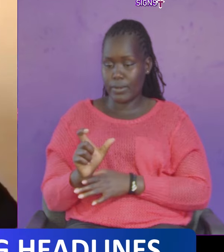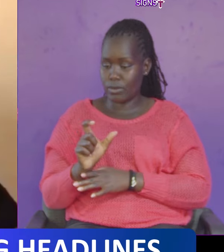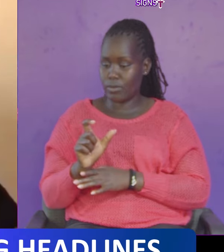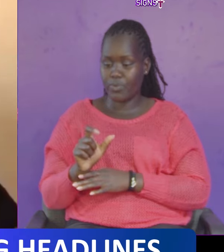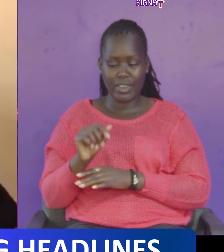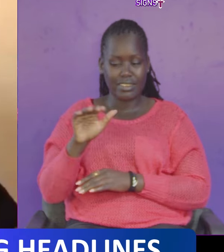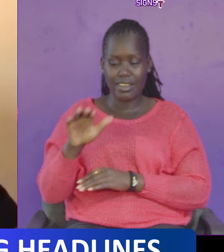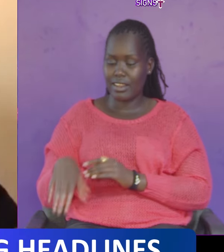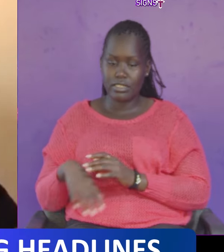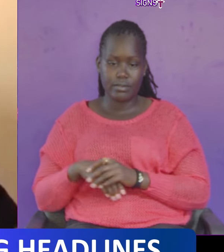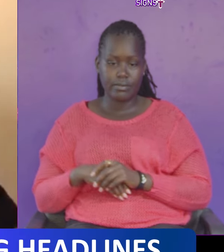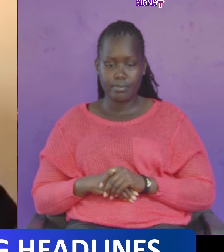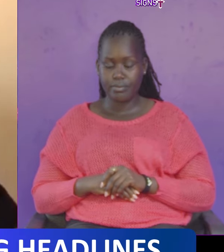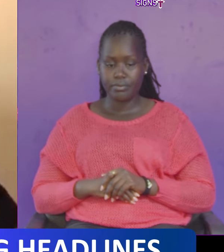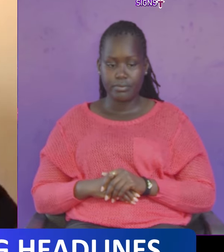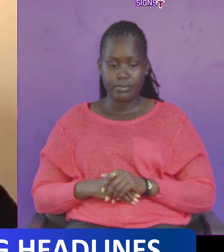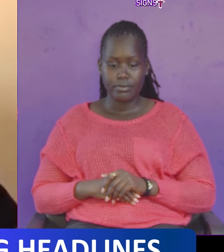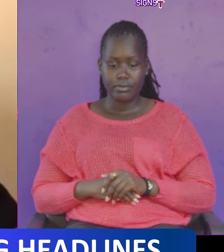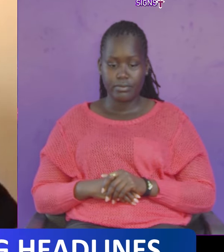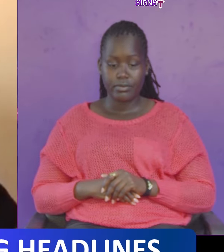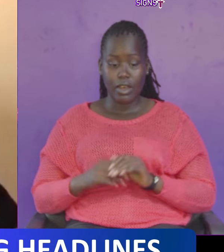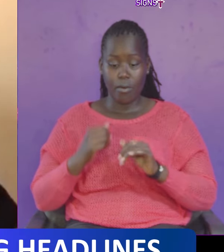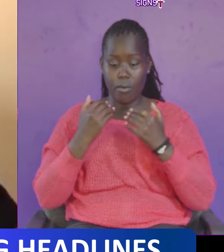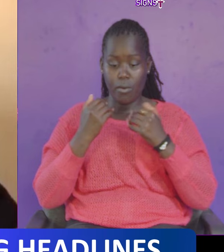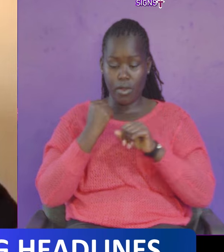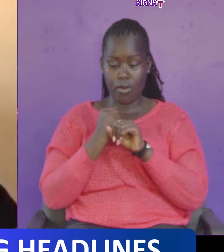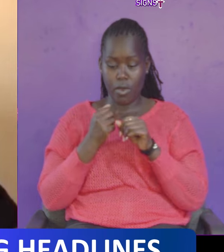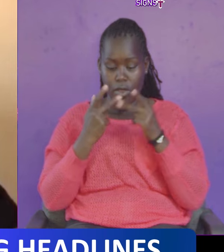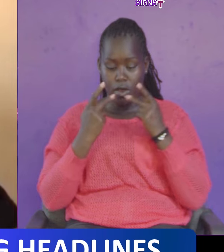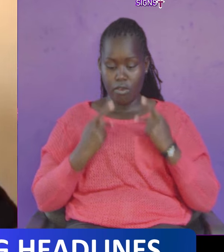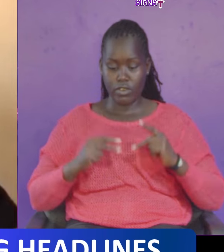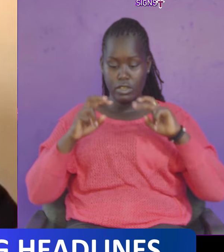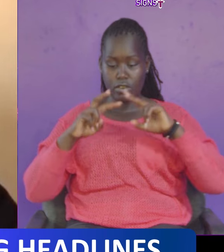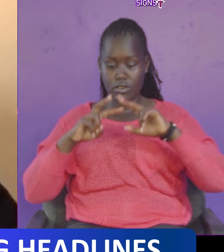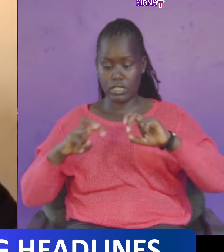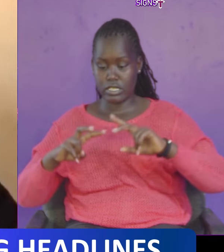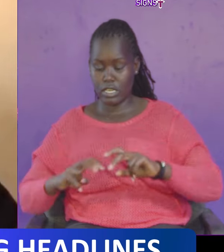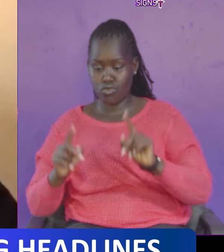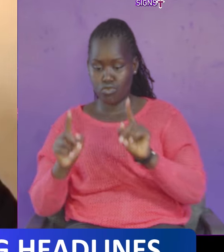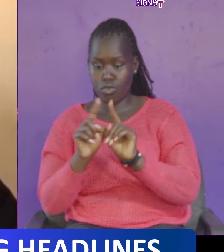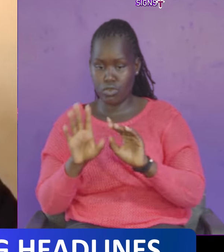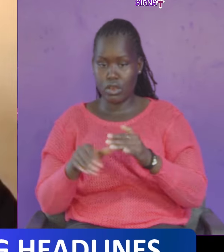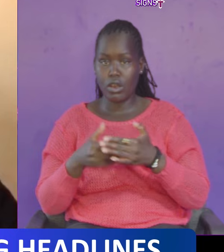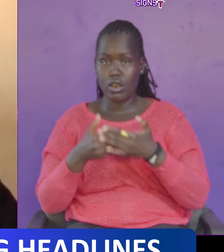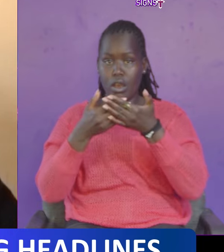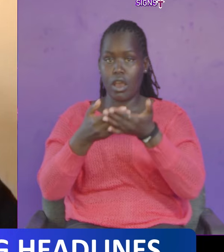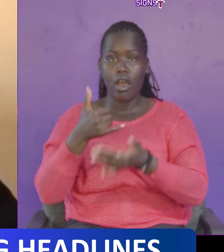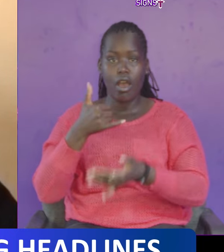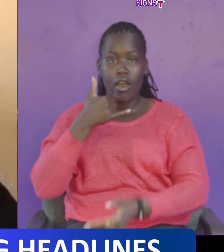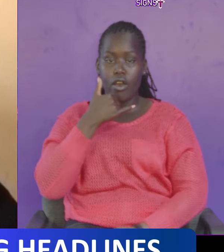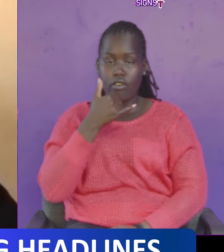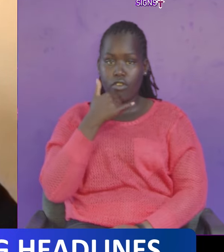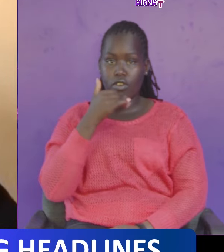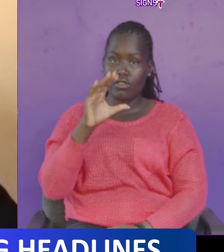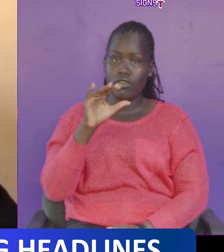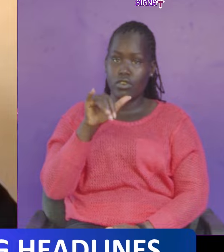are doing physical search. We have also submitted these phones to cybercrime